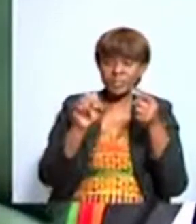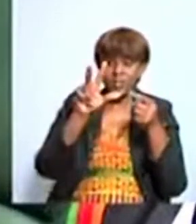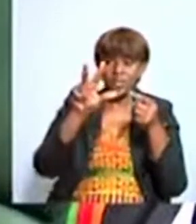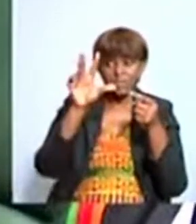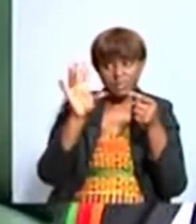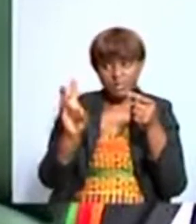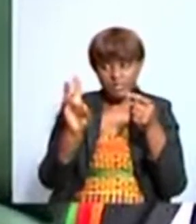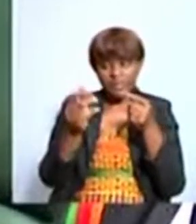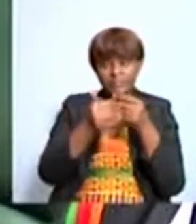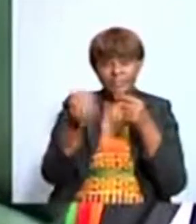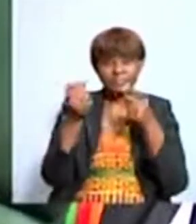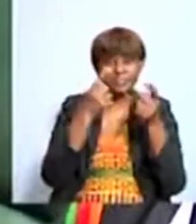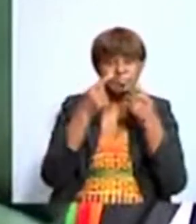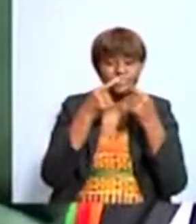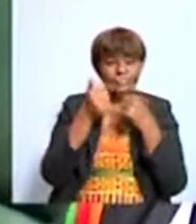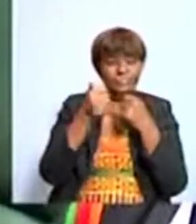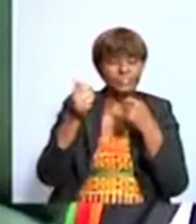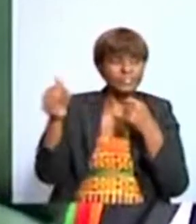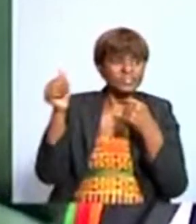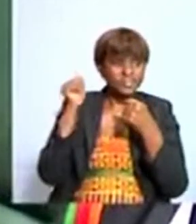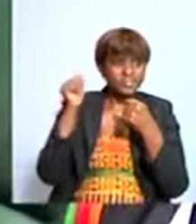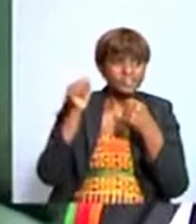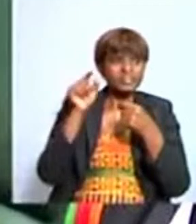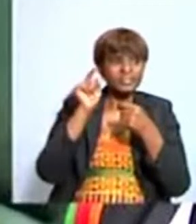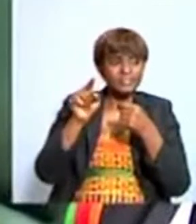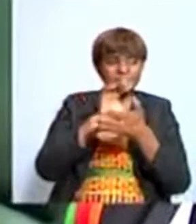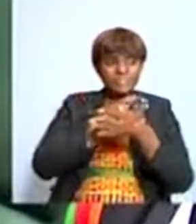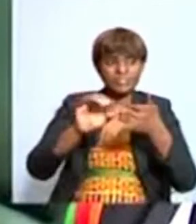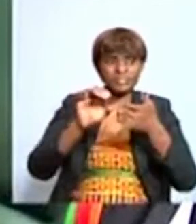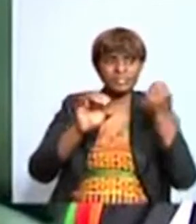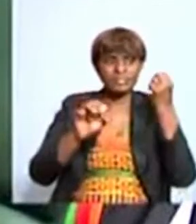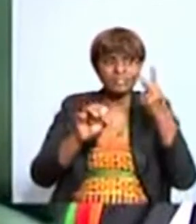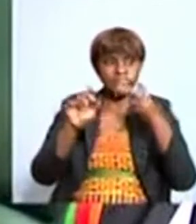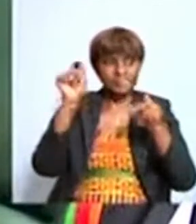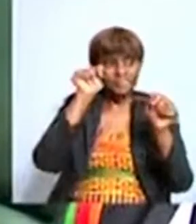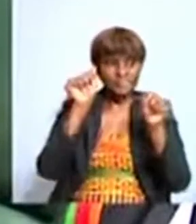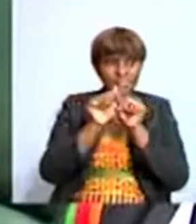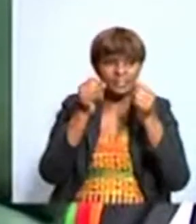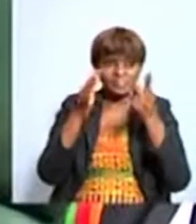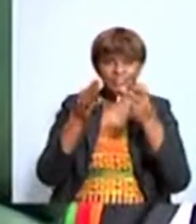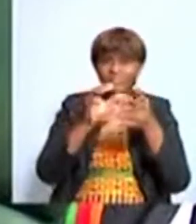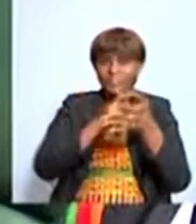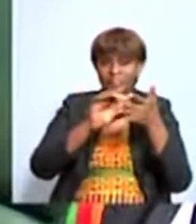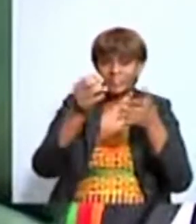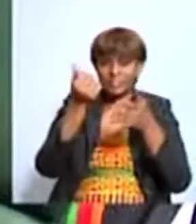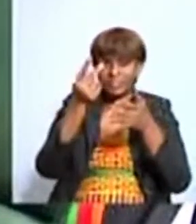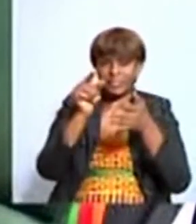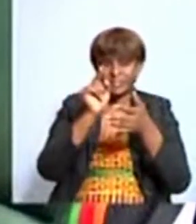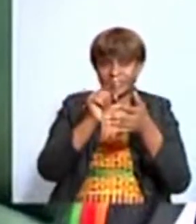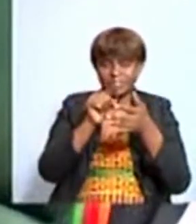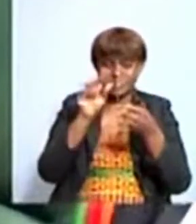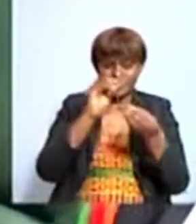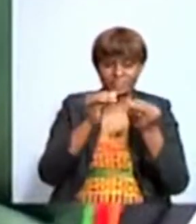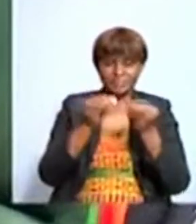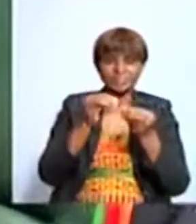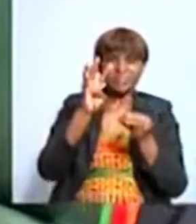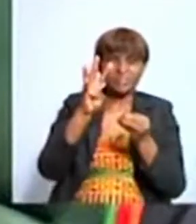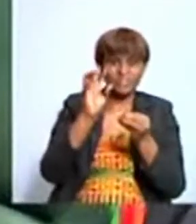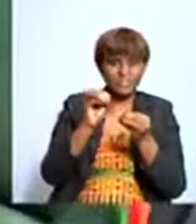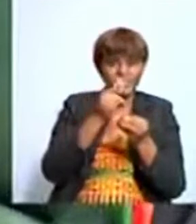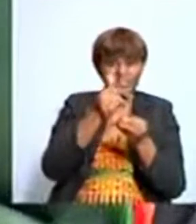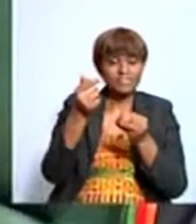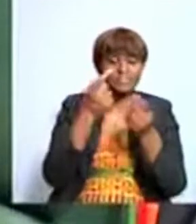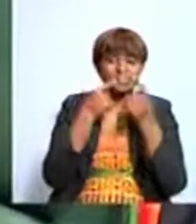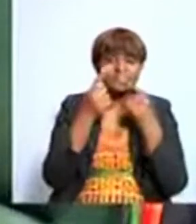37. Any debate? Any objection? Clause 12 is agreed to. Clause 13, amendment of section 40.